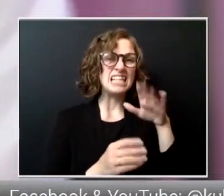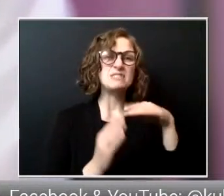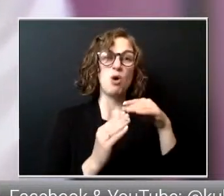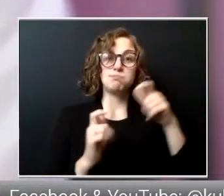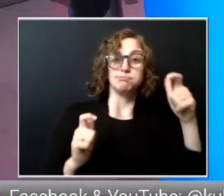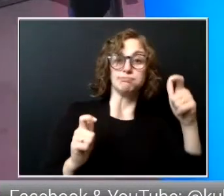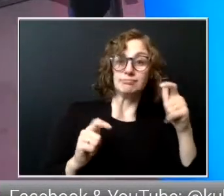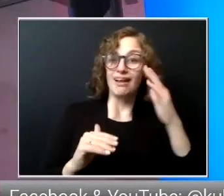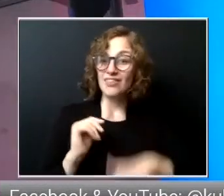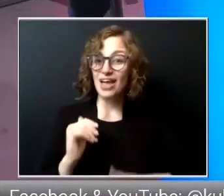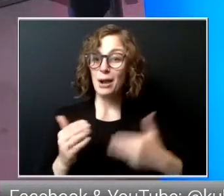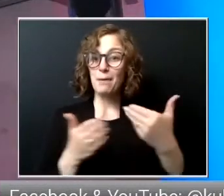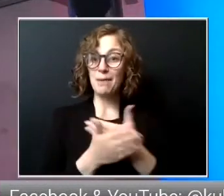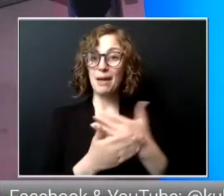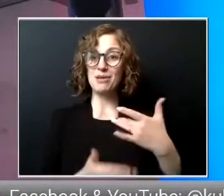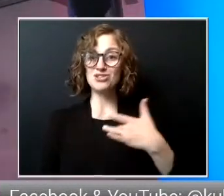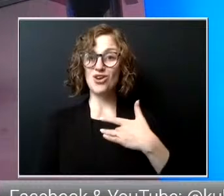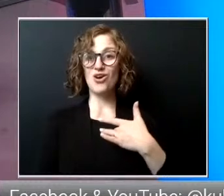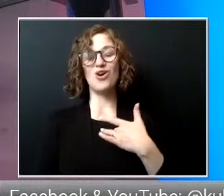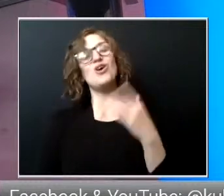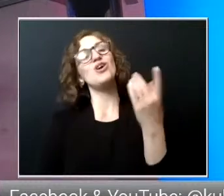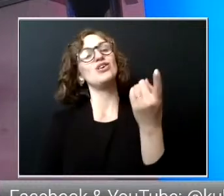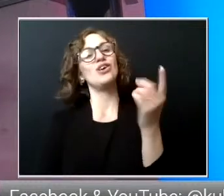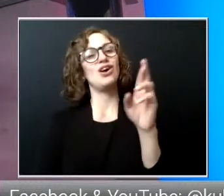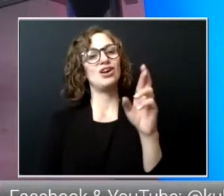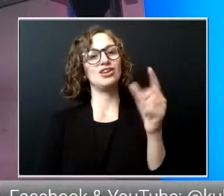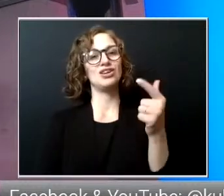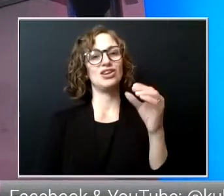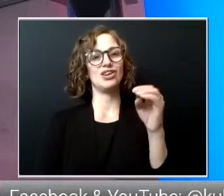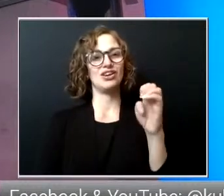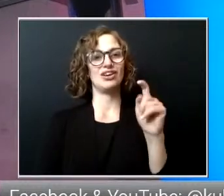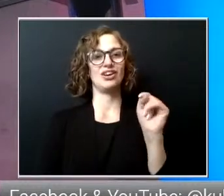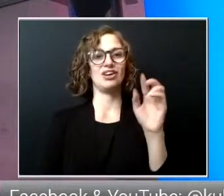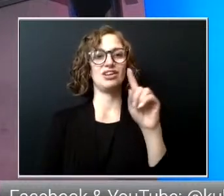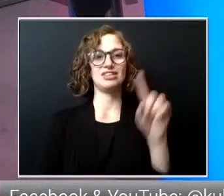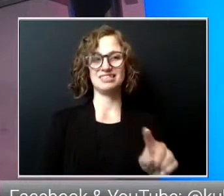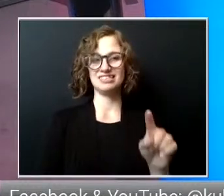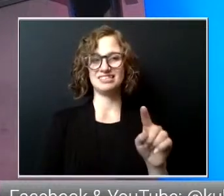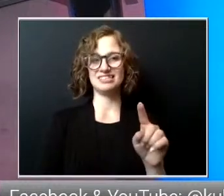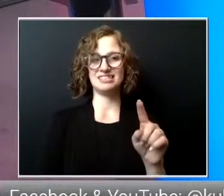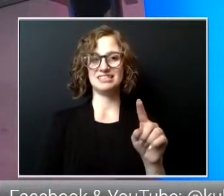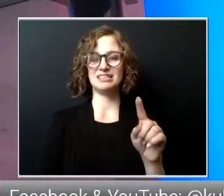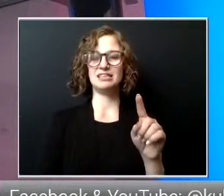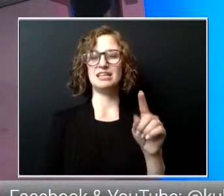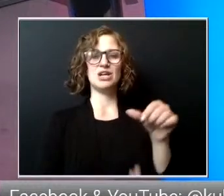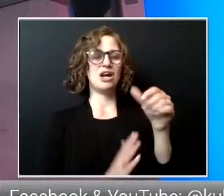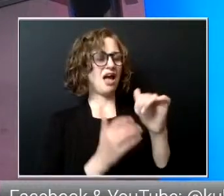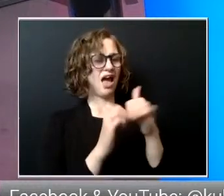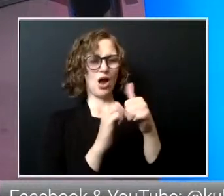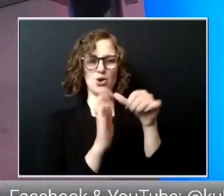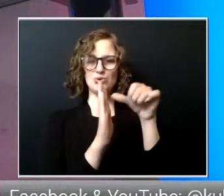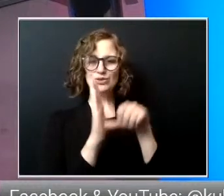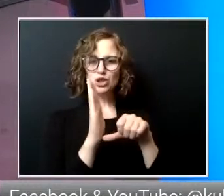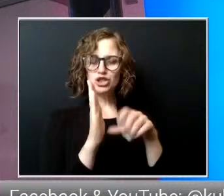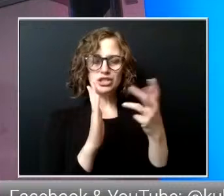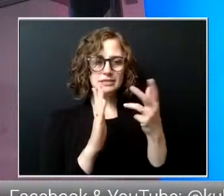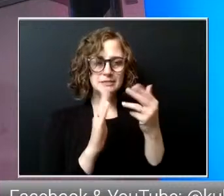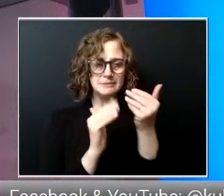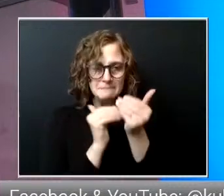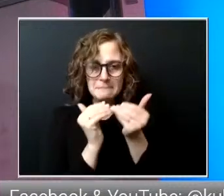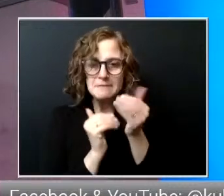walnut. Dr. Gertz, how do surgeons operate on something so tiny? It would be half the size of